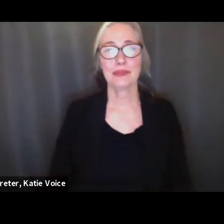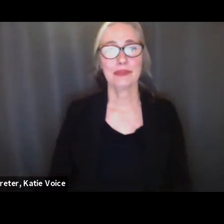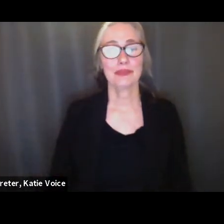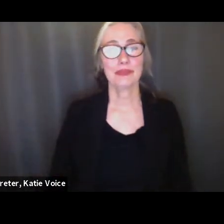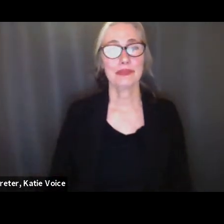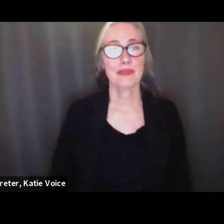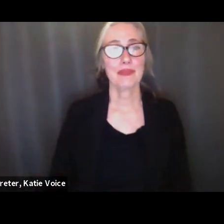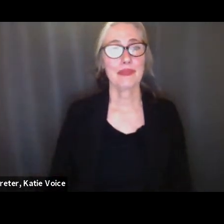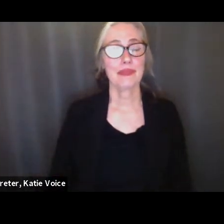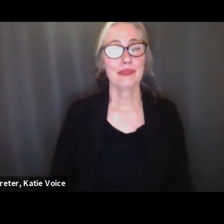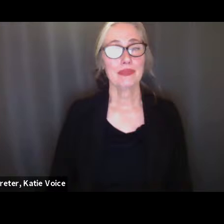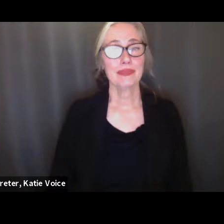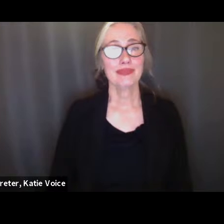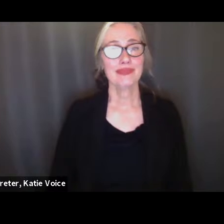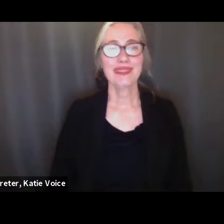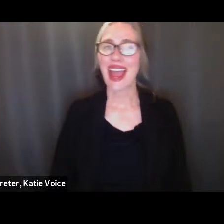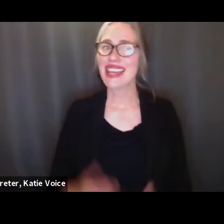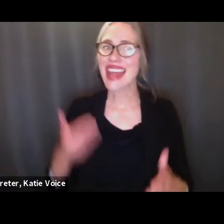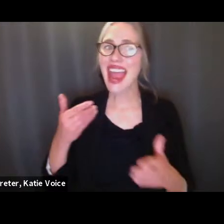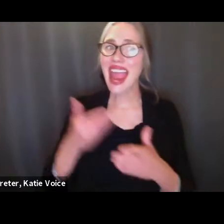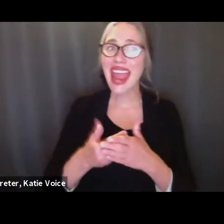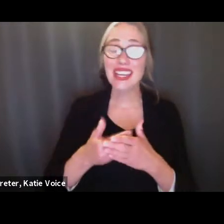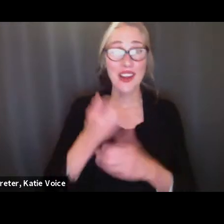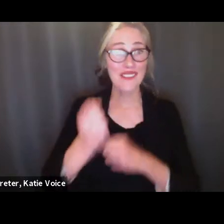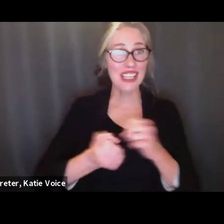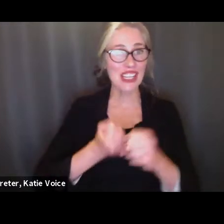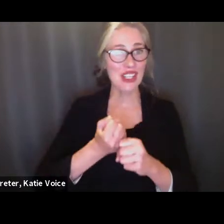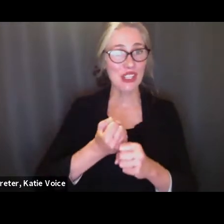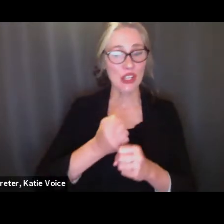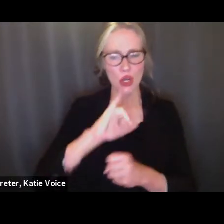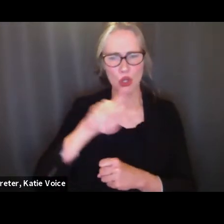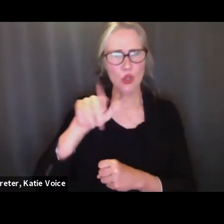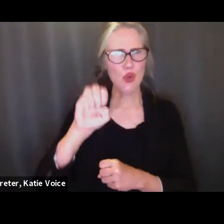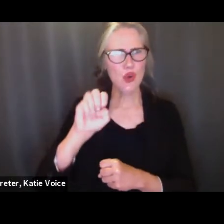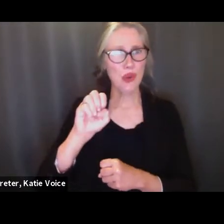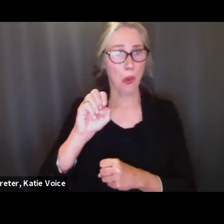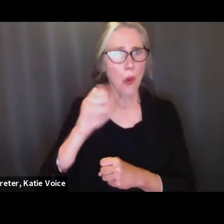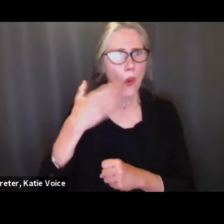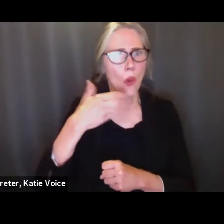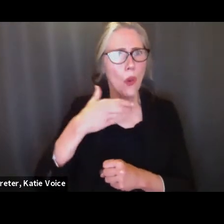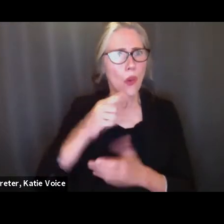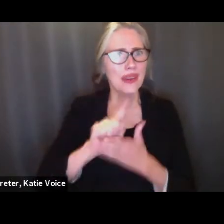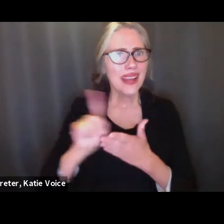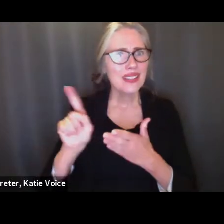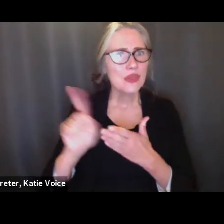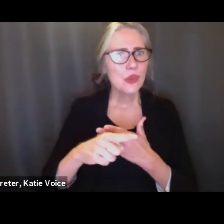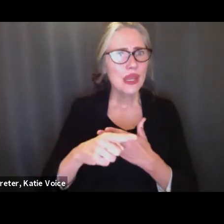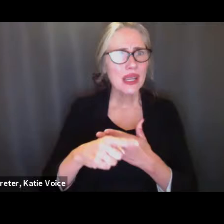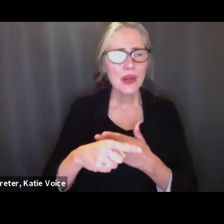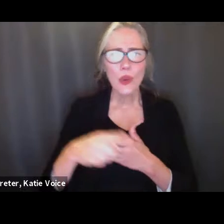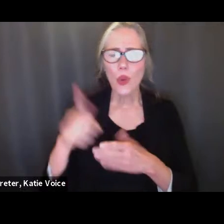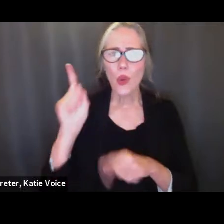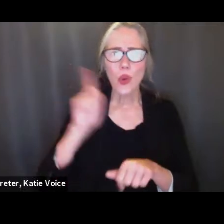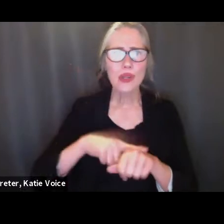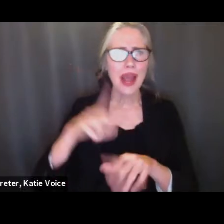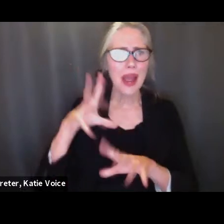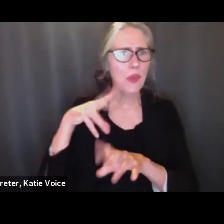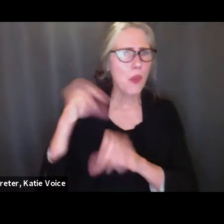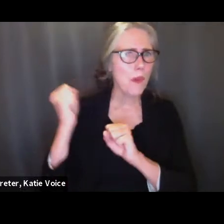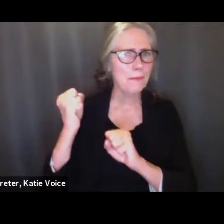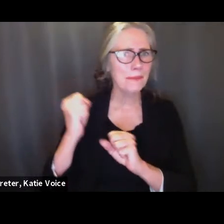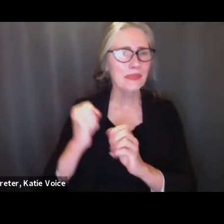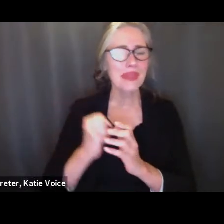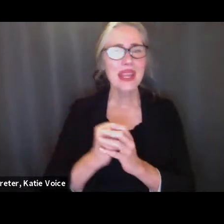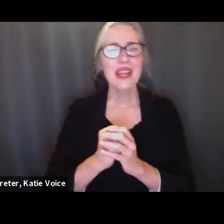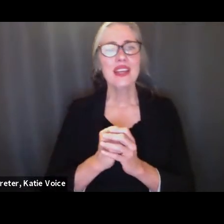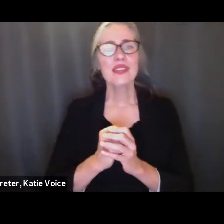And we're coming to the end, June. Wow, next week. So by the end of this week,